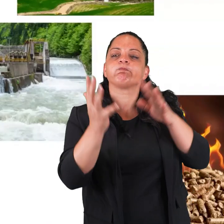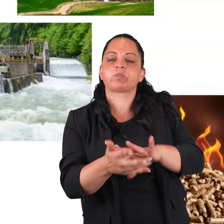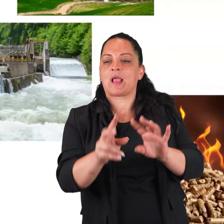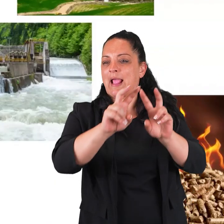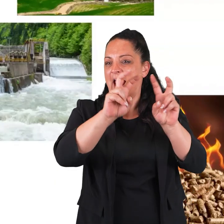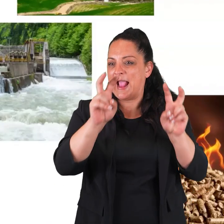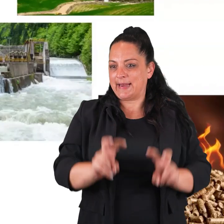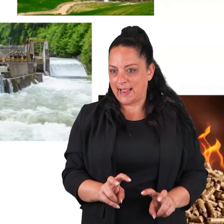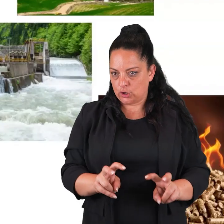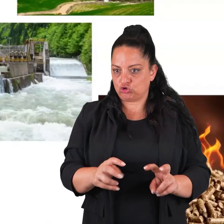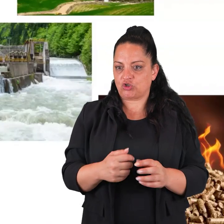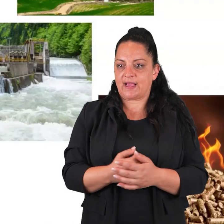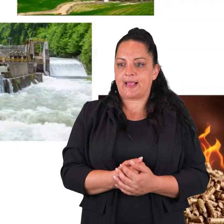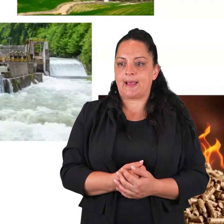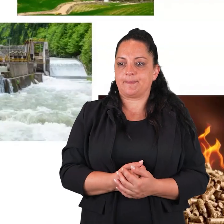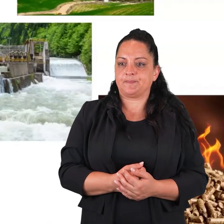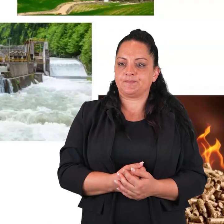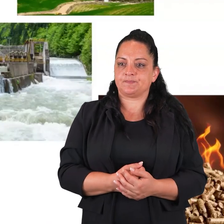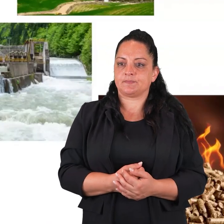to be turned into power.